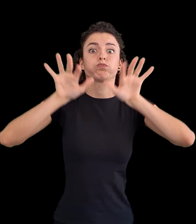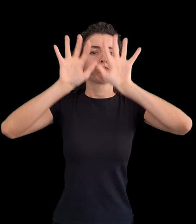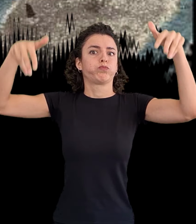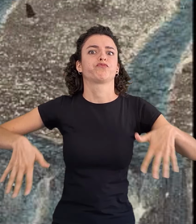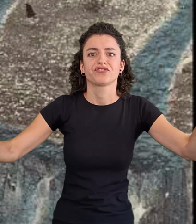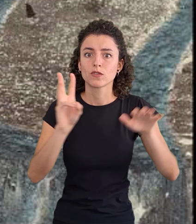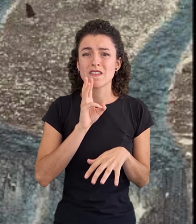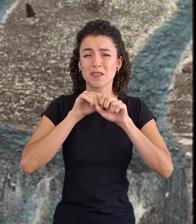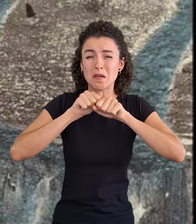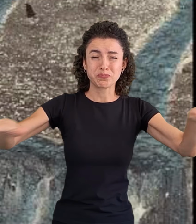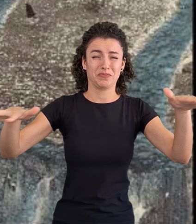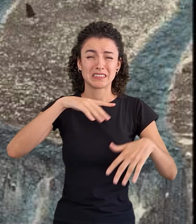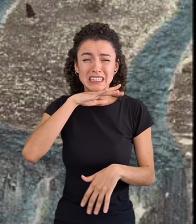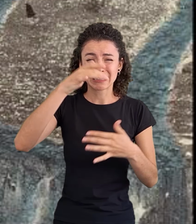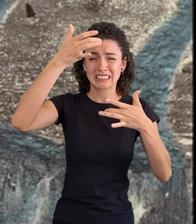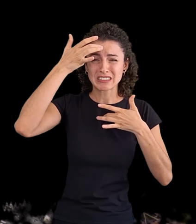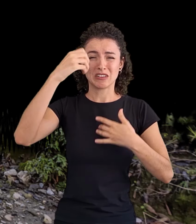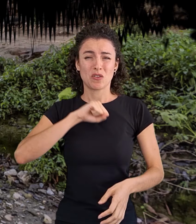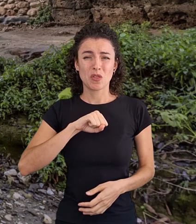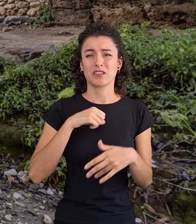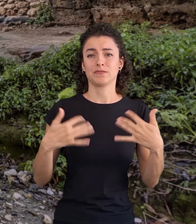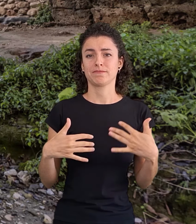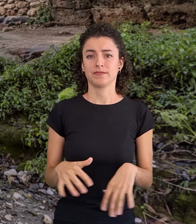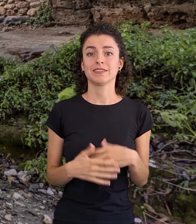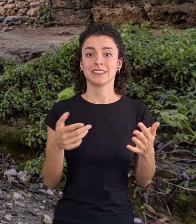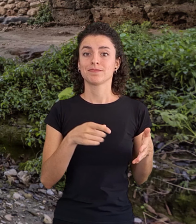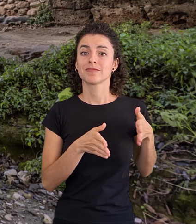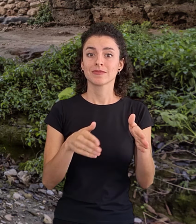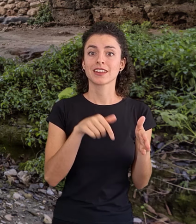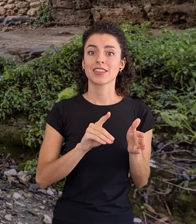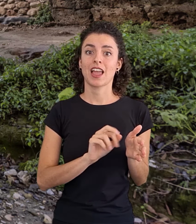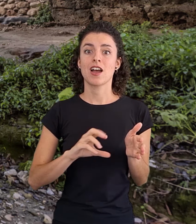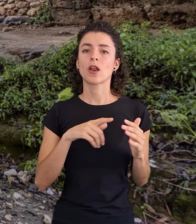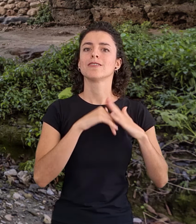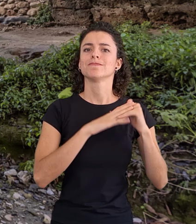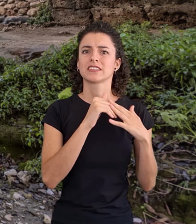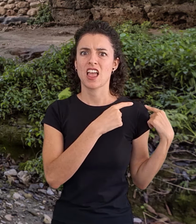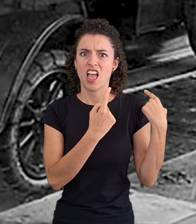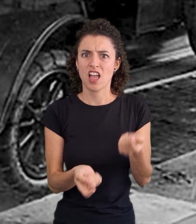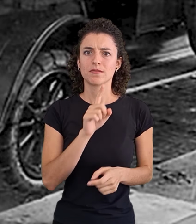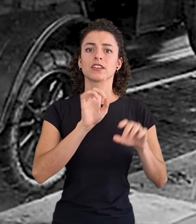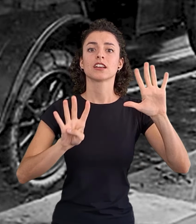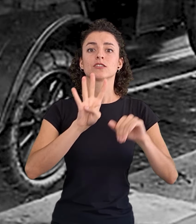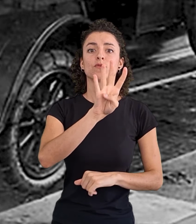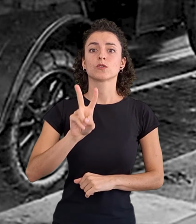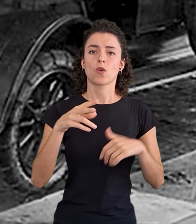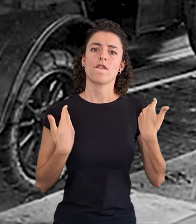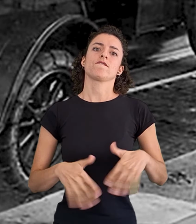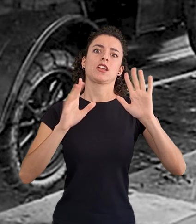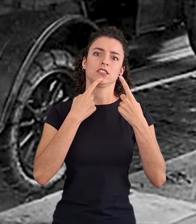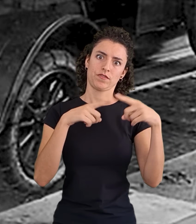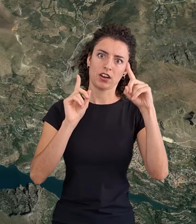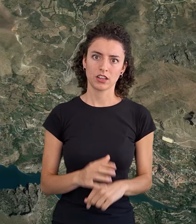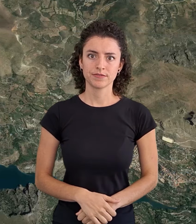This, together with the breakouts of cholera and typhus that decimated the population in 1883 and